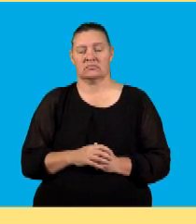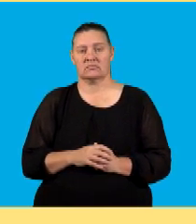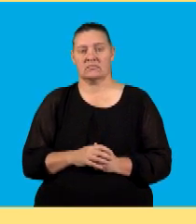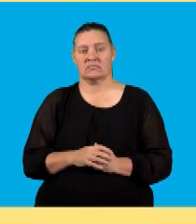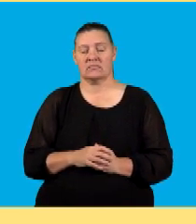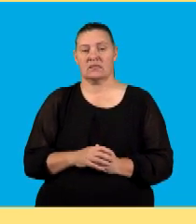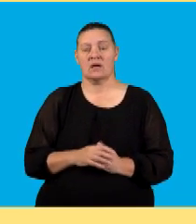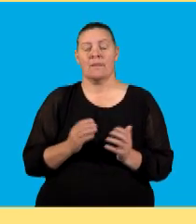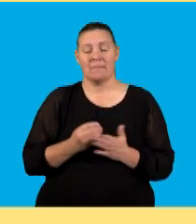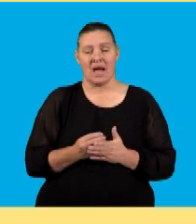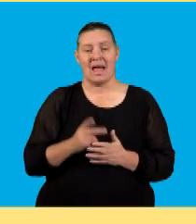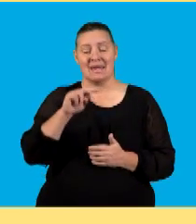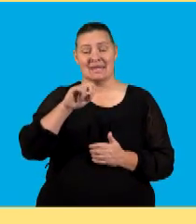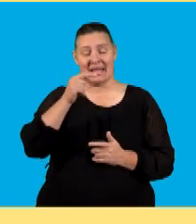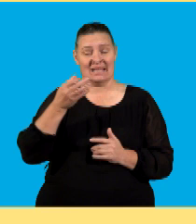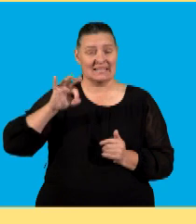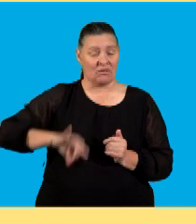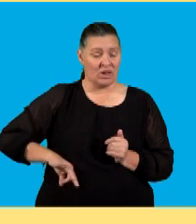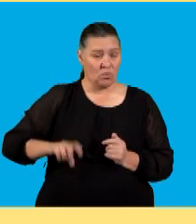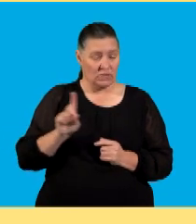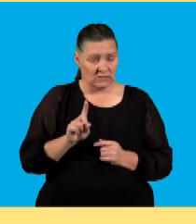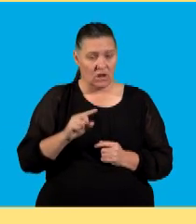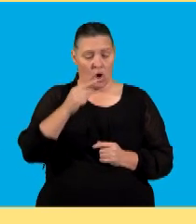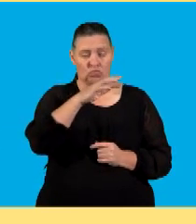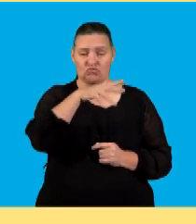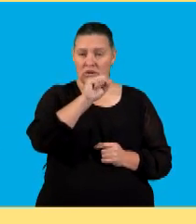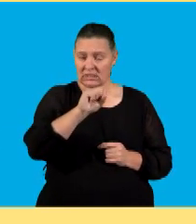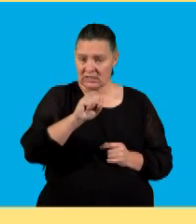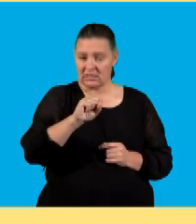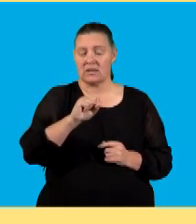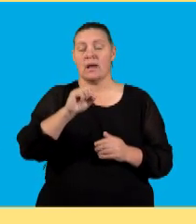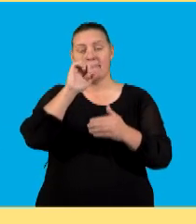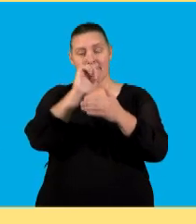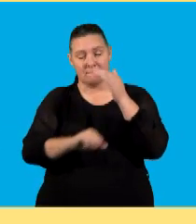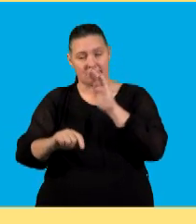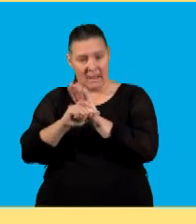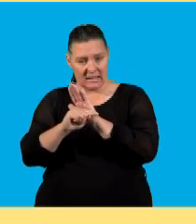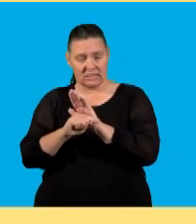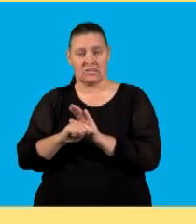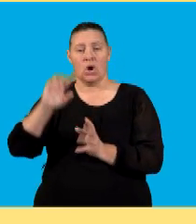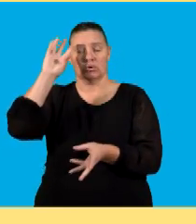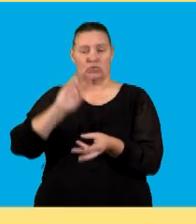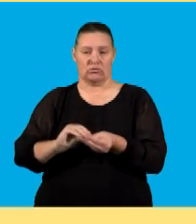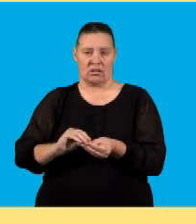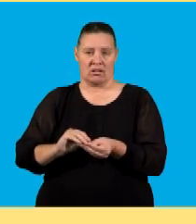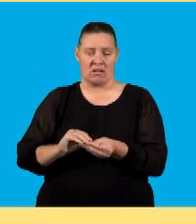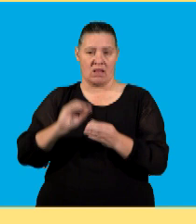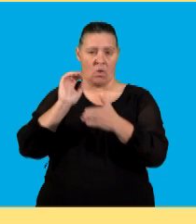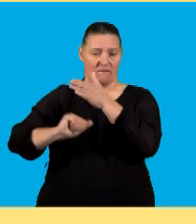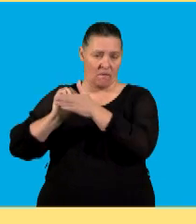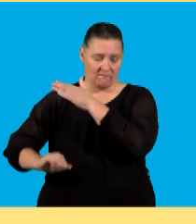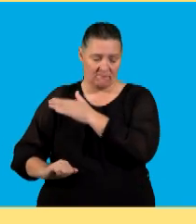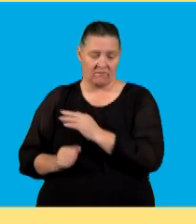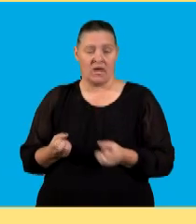5,337 and 50 cents. My net salary, therefore, is my gross minus my total